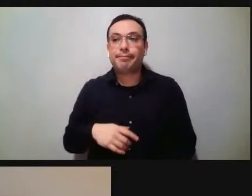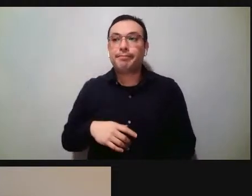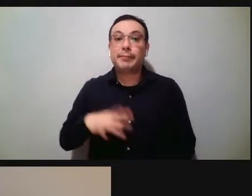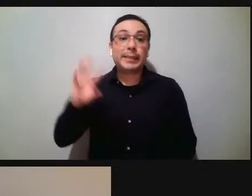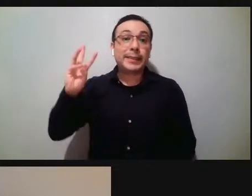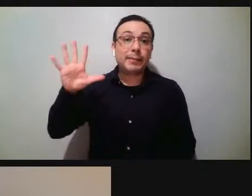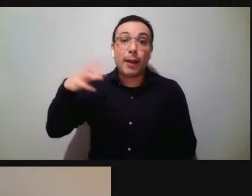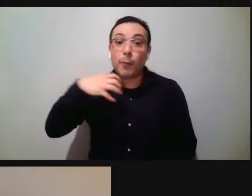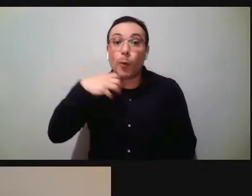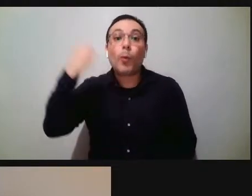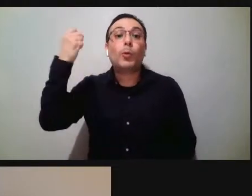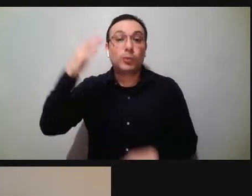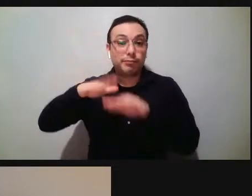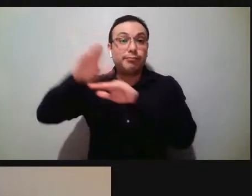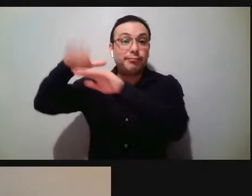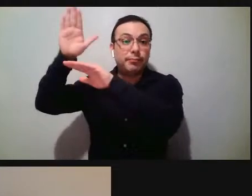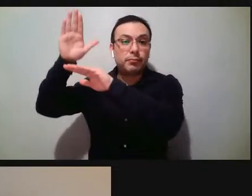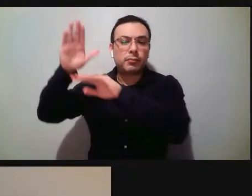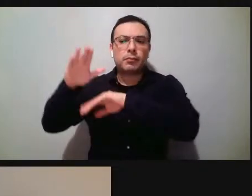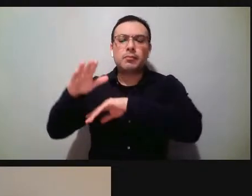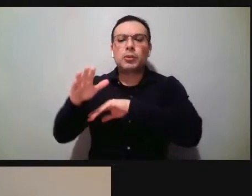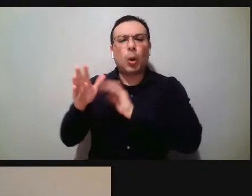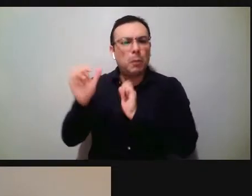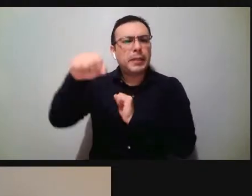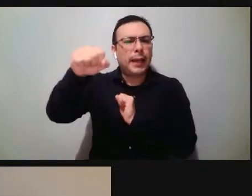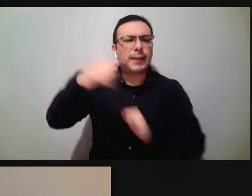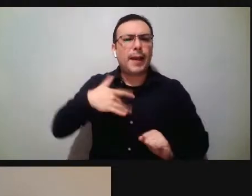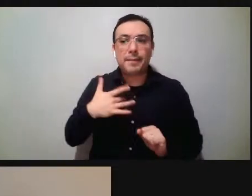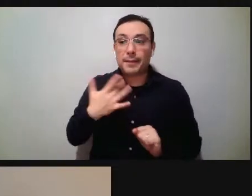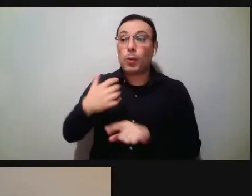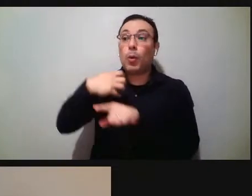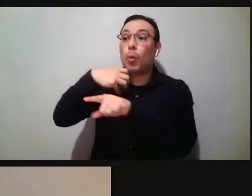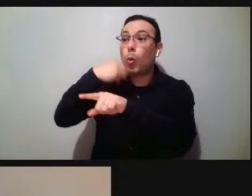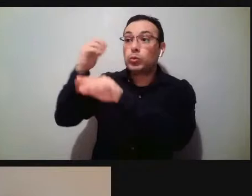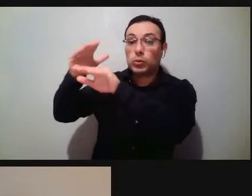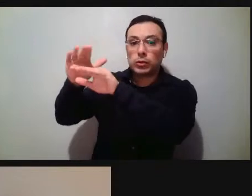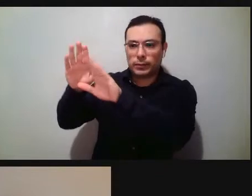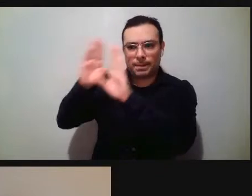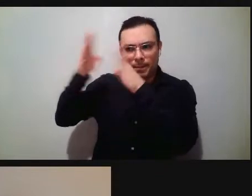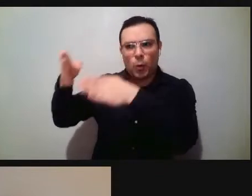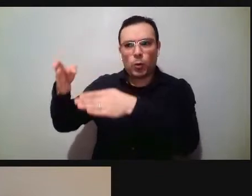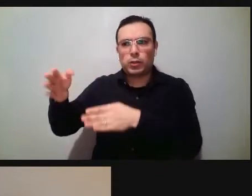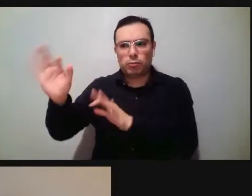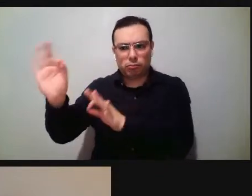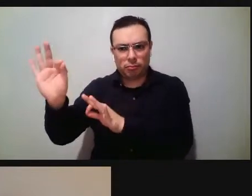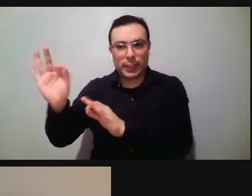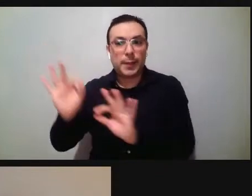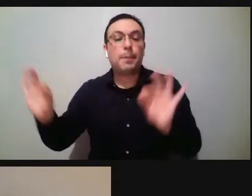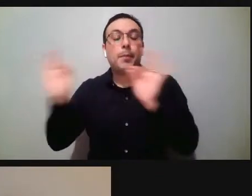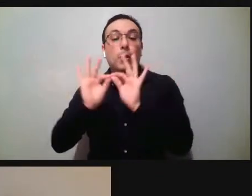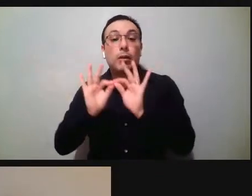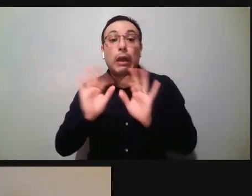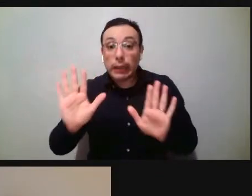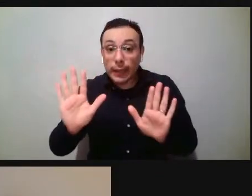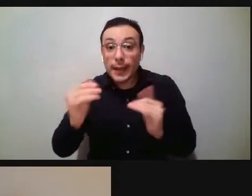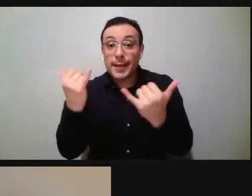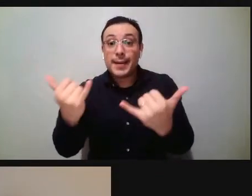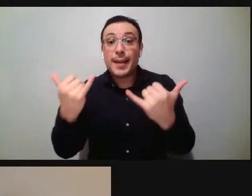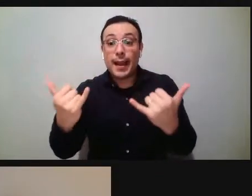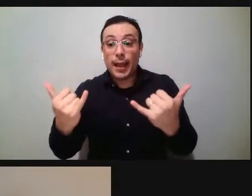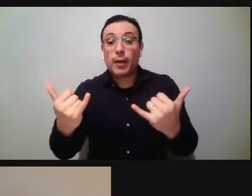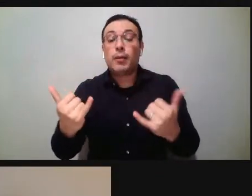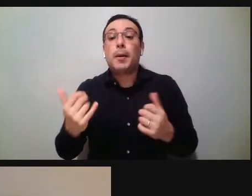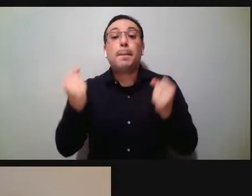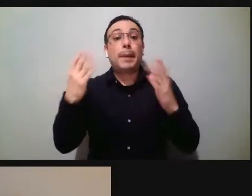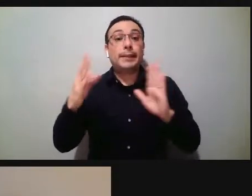sure that those who are elderly get vaccinated. And that's really important. Now many states have started to open it